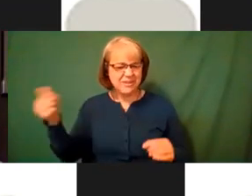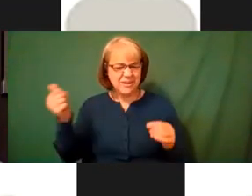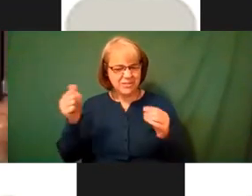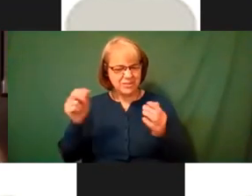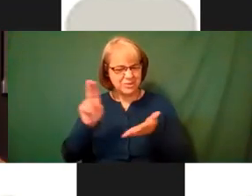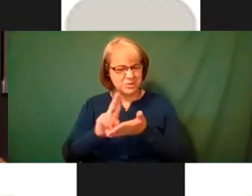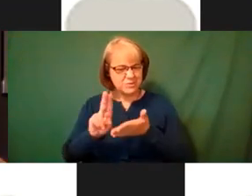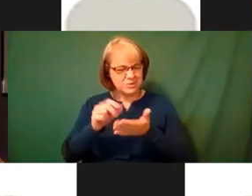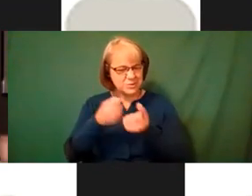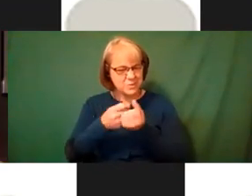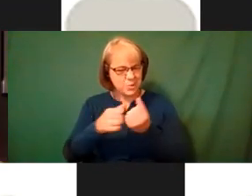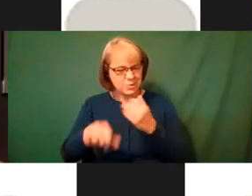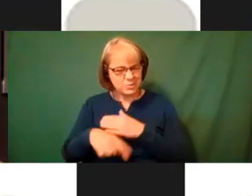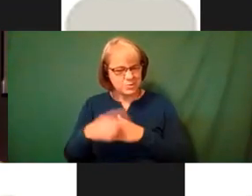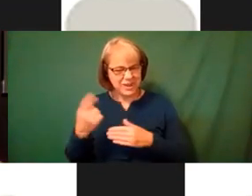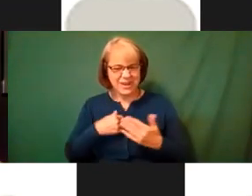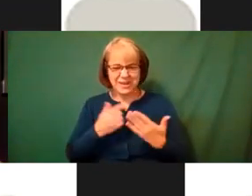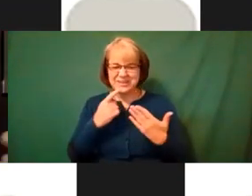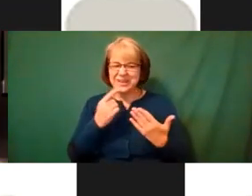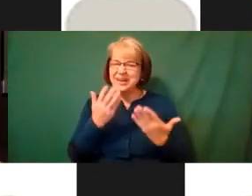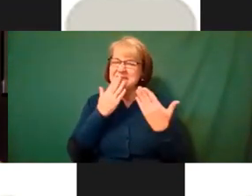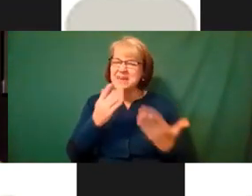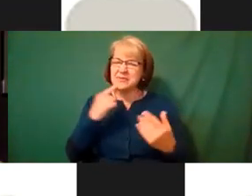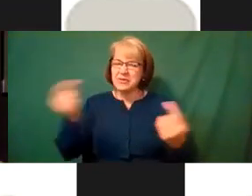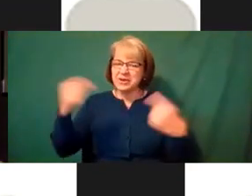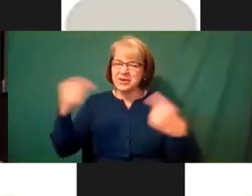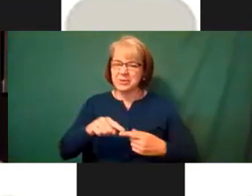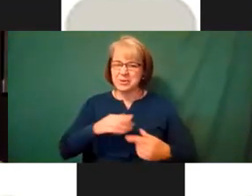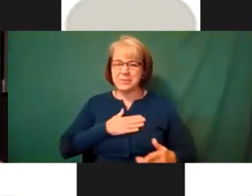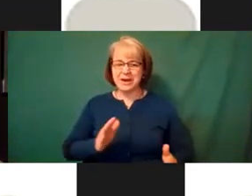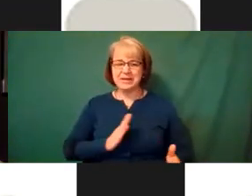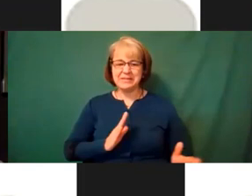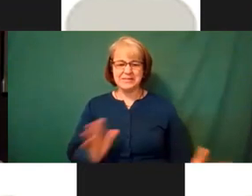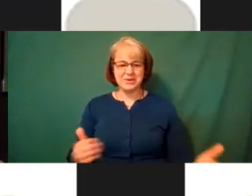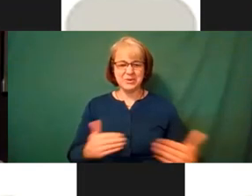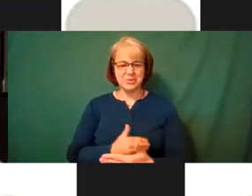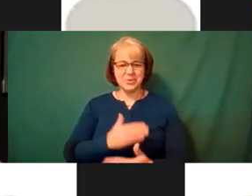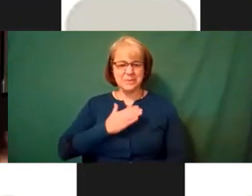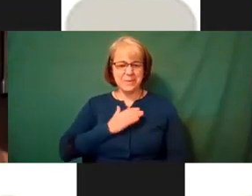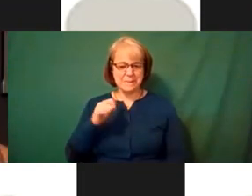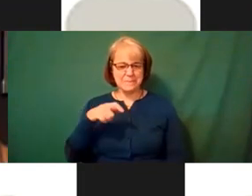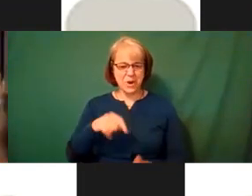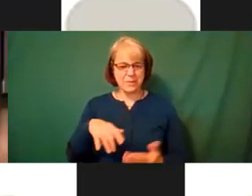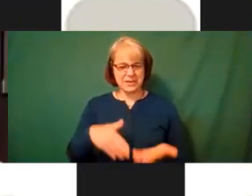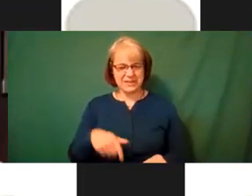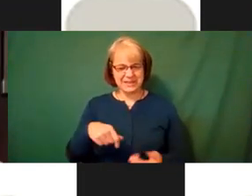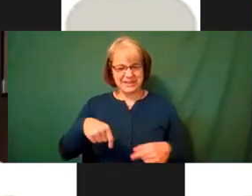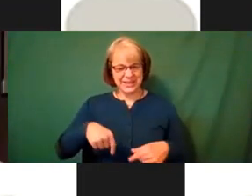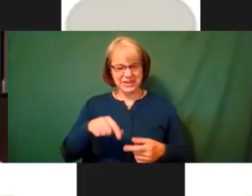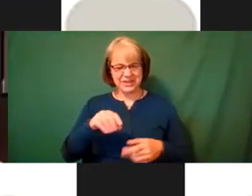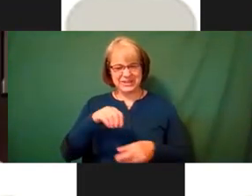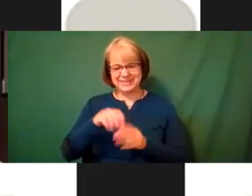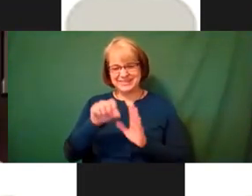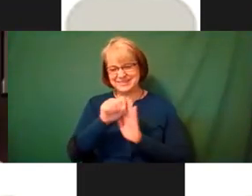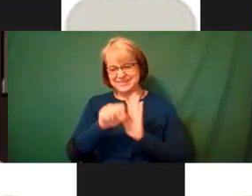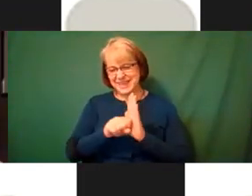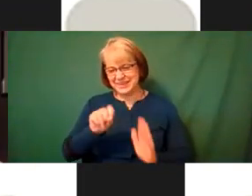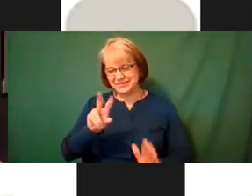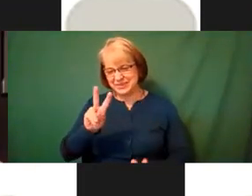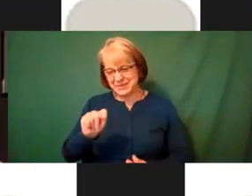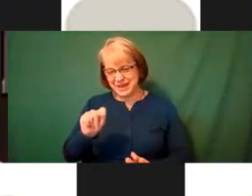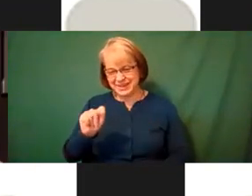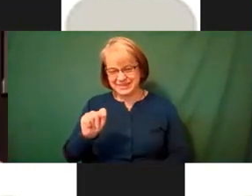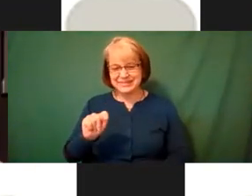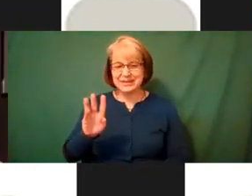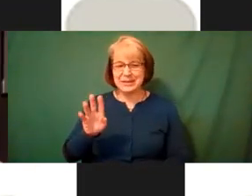with you. And like I've been saying a lot, thank you for coming to my living room in my apartment in Burlington, Vermont. It's so great to see you here. I can't believe y'all can fit in